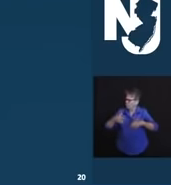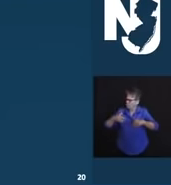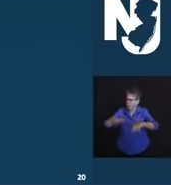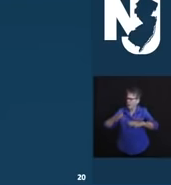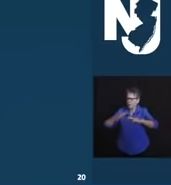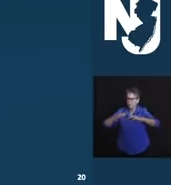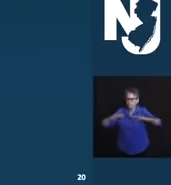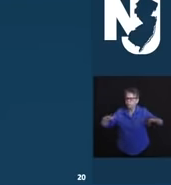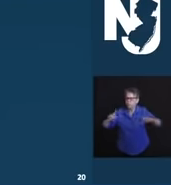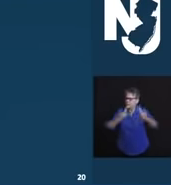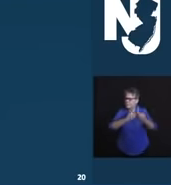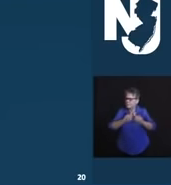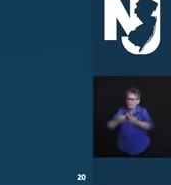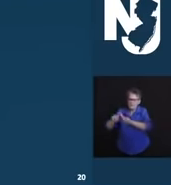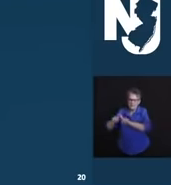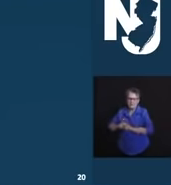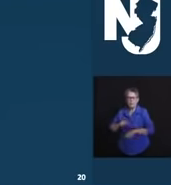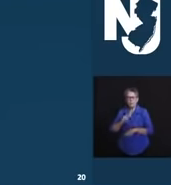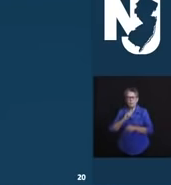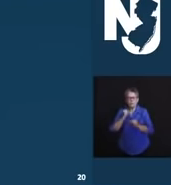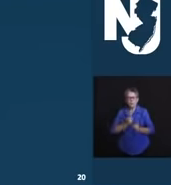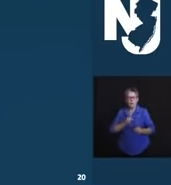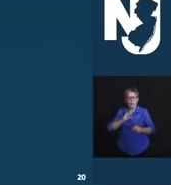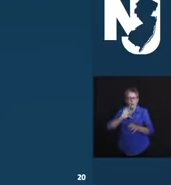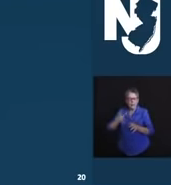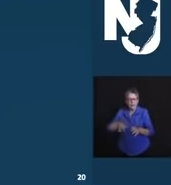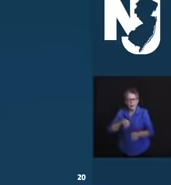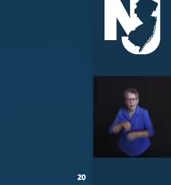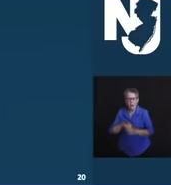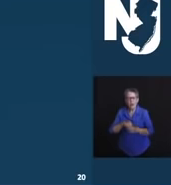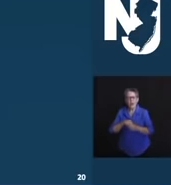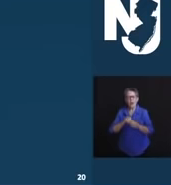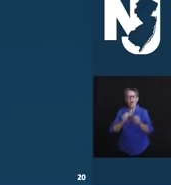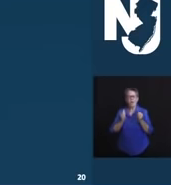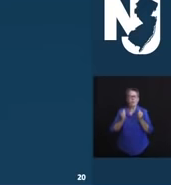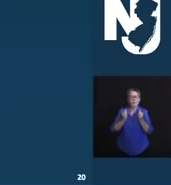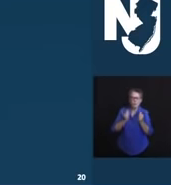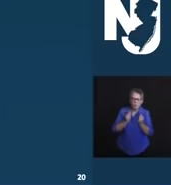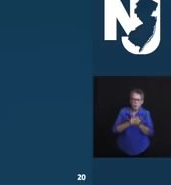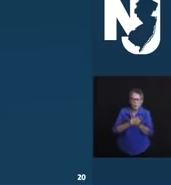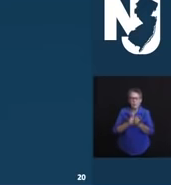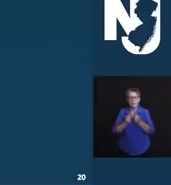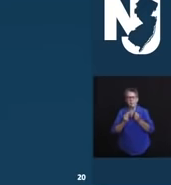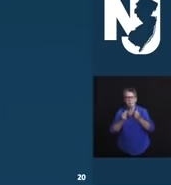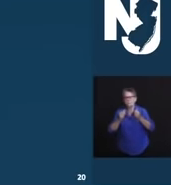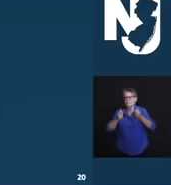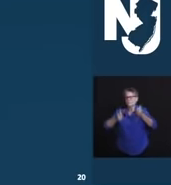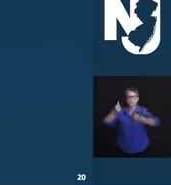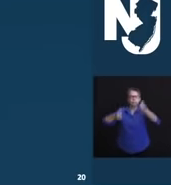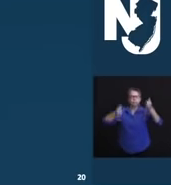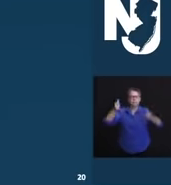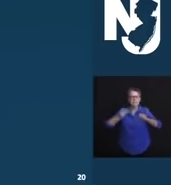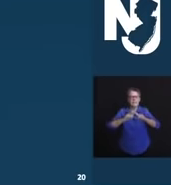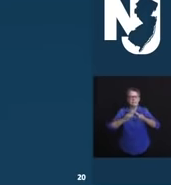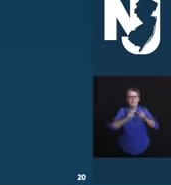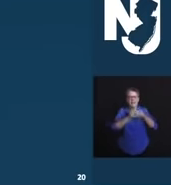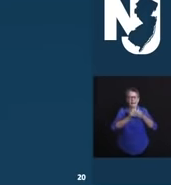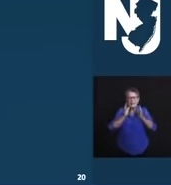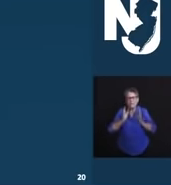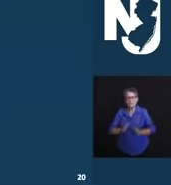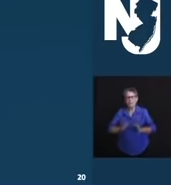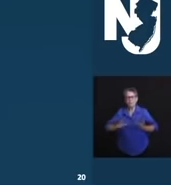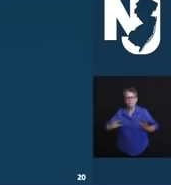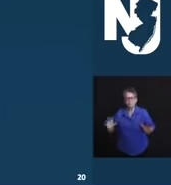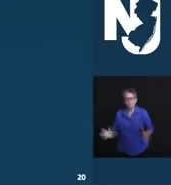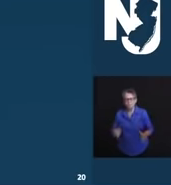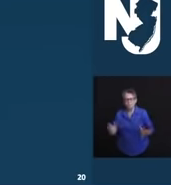City, and registering high school students to vote, among so much more. Loretta is now back with her husband, Larry, who